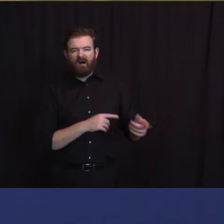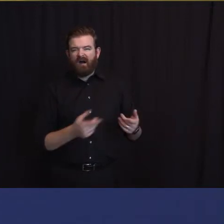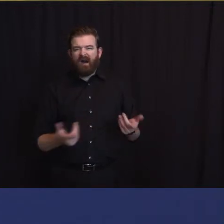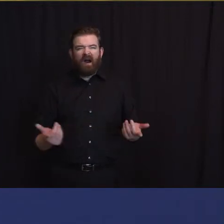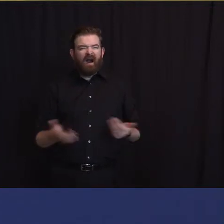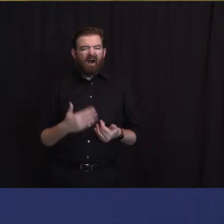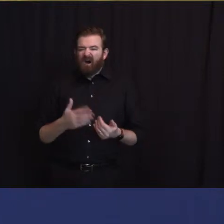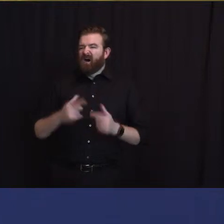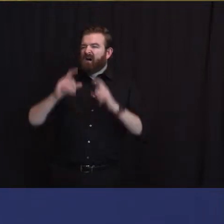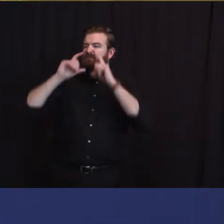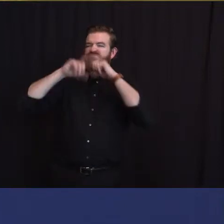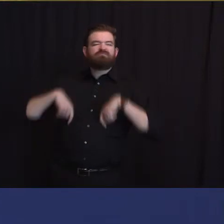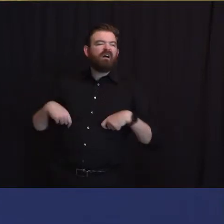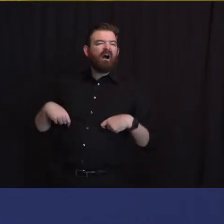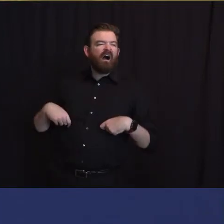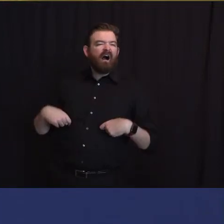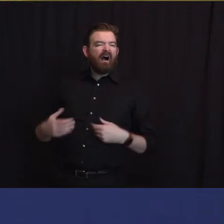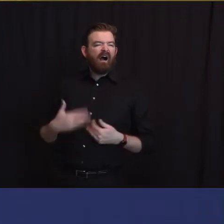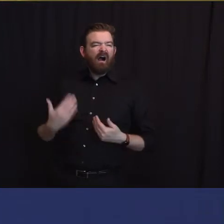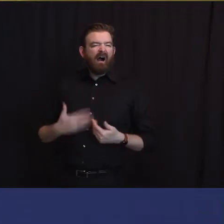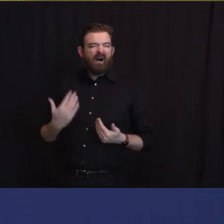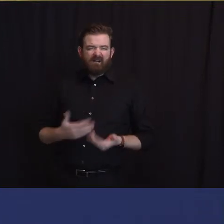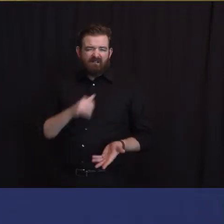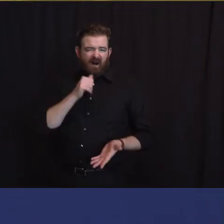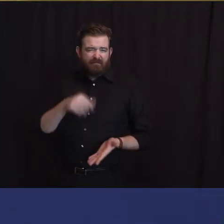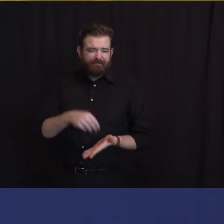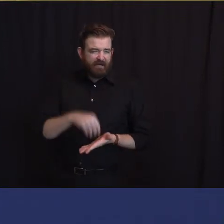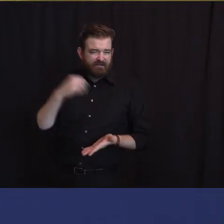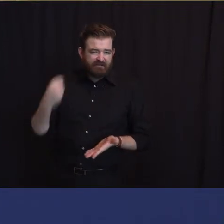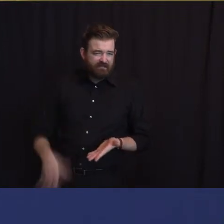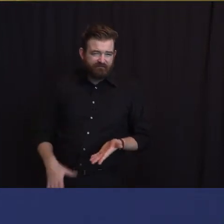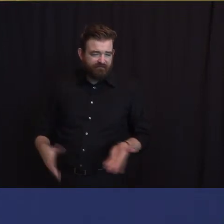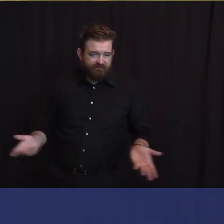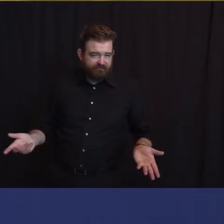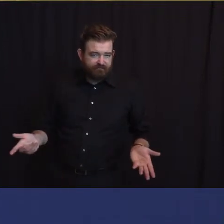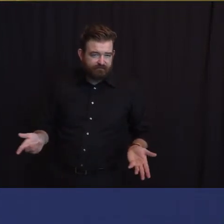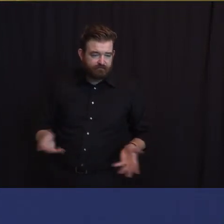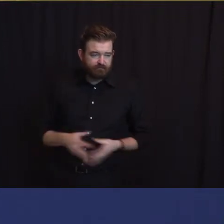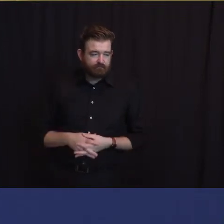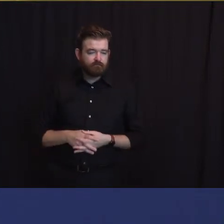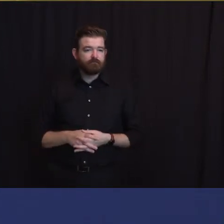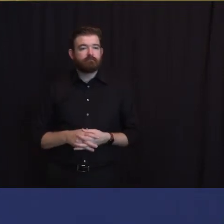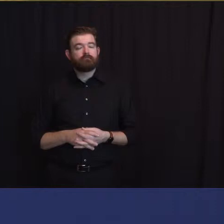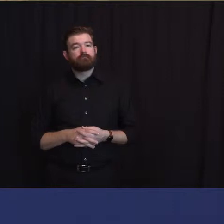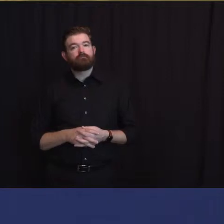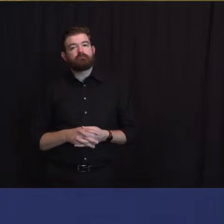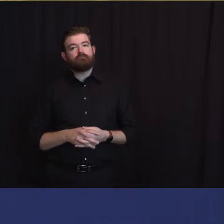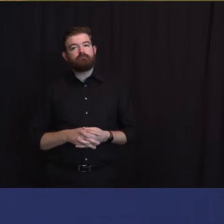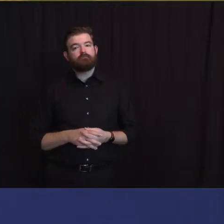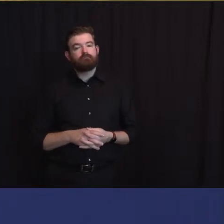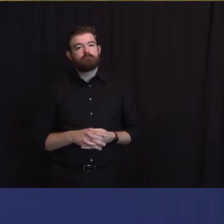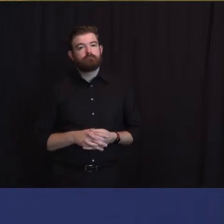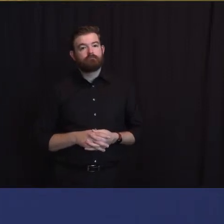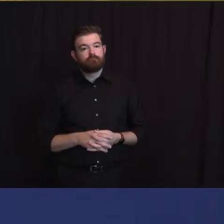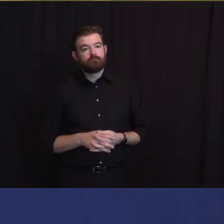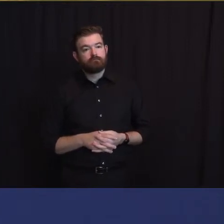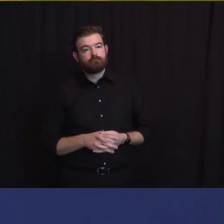right? We don't know. Pat, are you going to be lighting up the summer camps? To your point, the